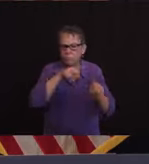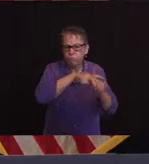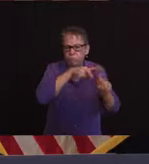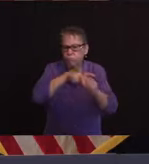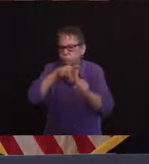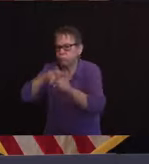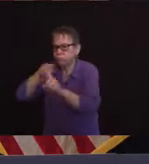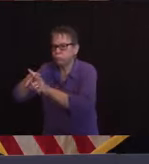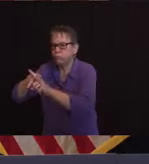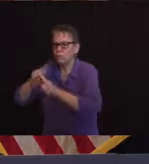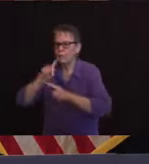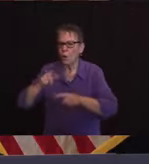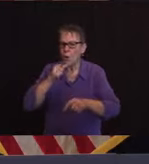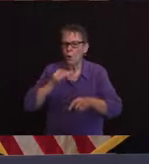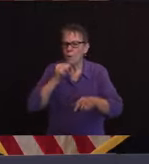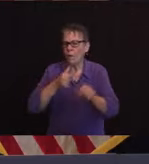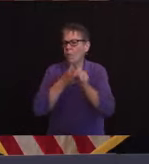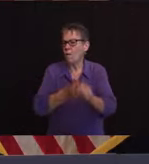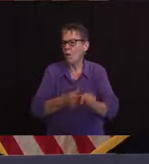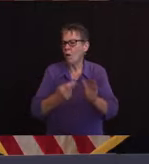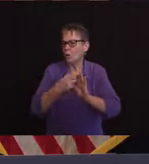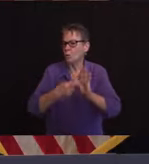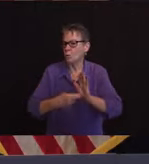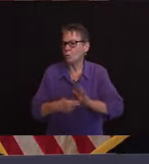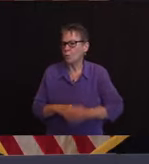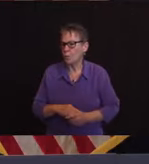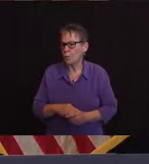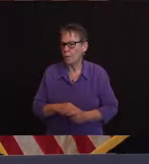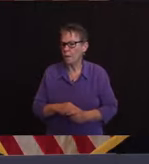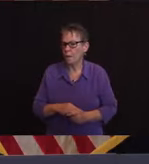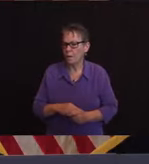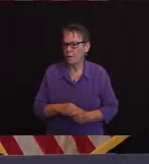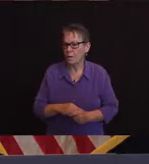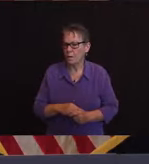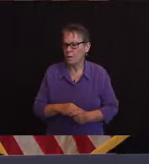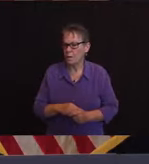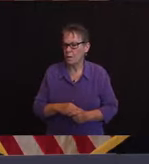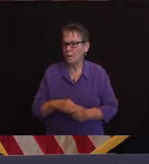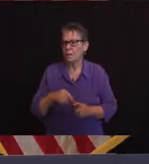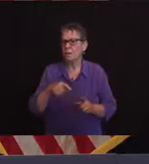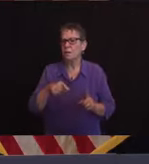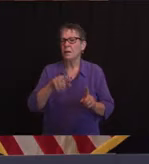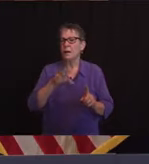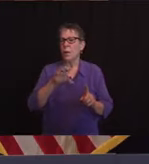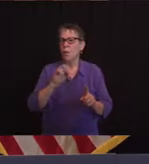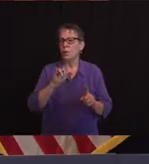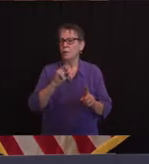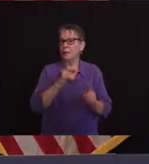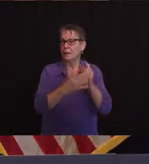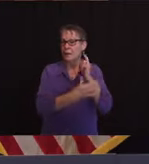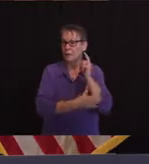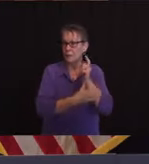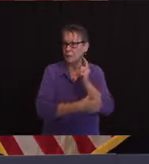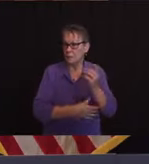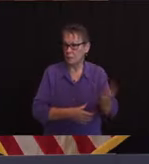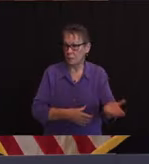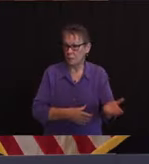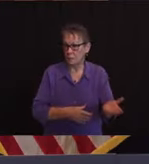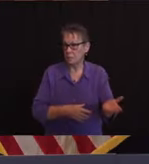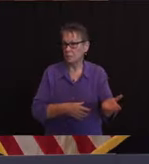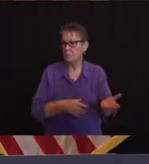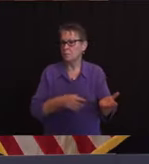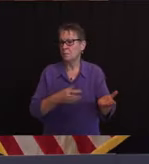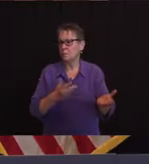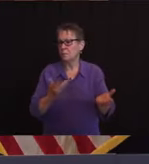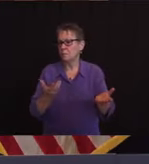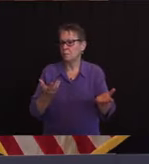Ocean County, Battle River Brewing in Toms River, Ebby's in Berkeley Township, Beachcomber Bar in Seaside